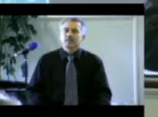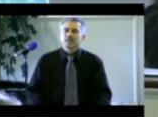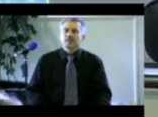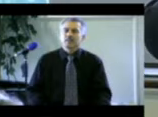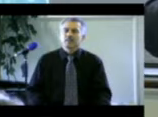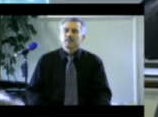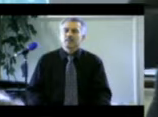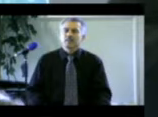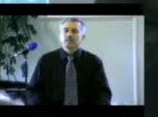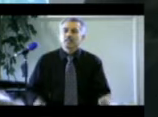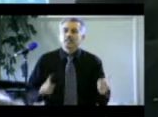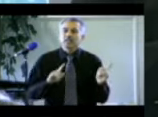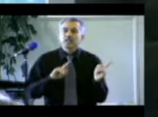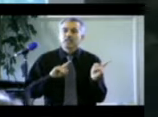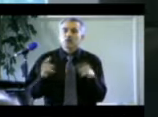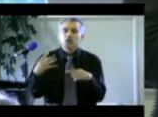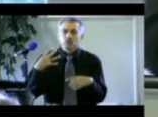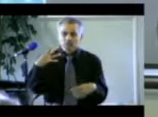actually goes out